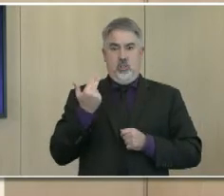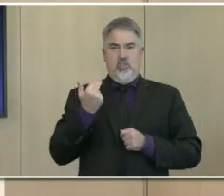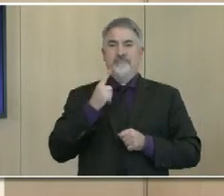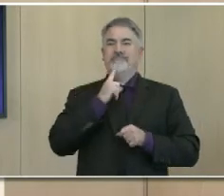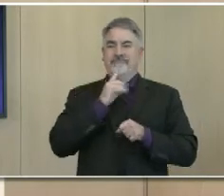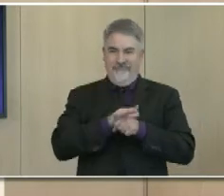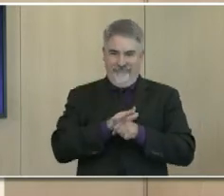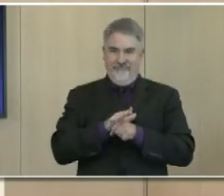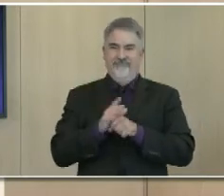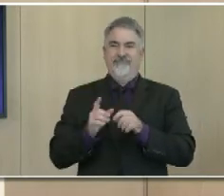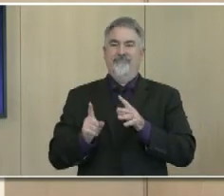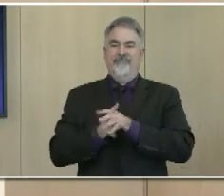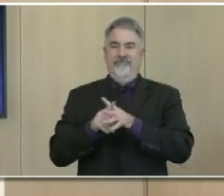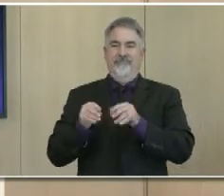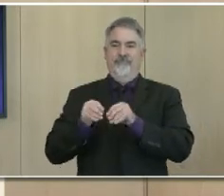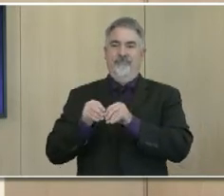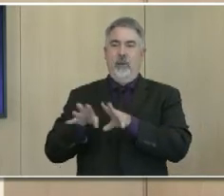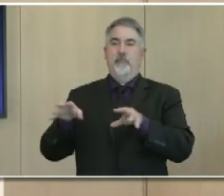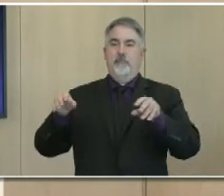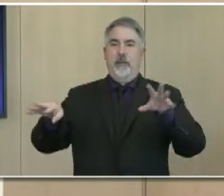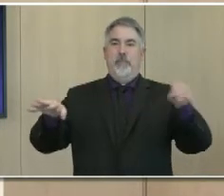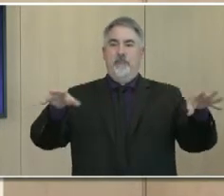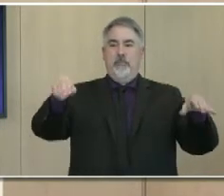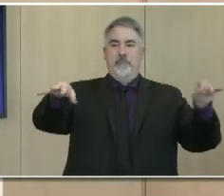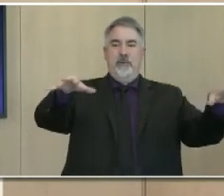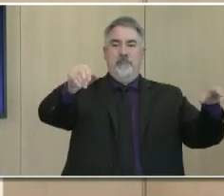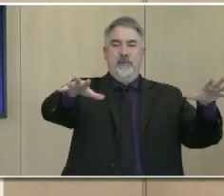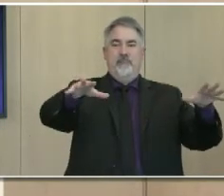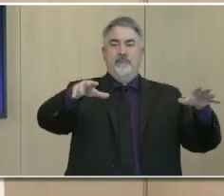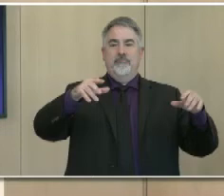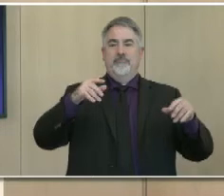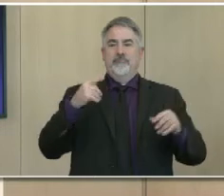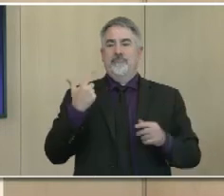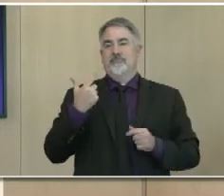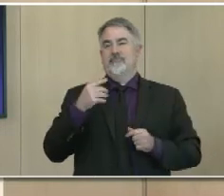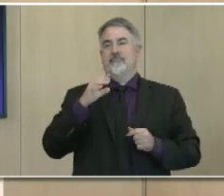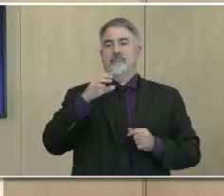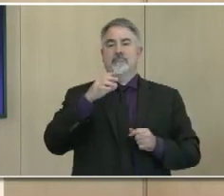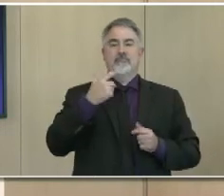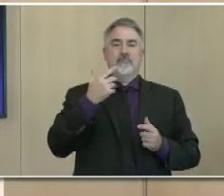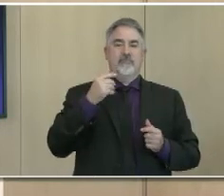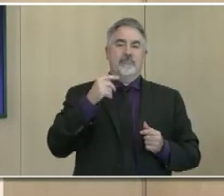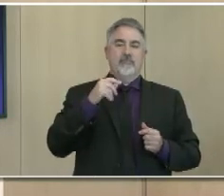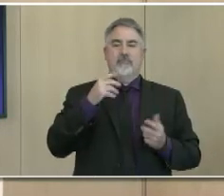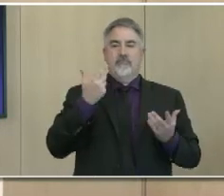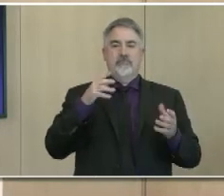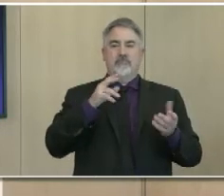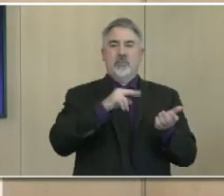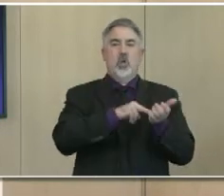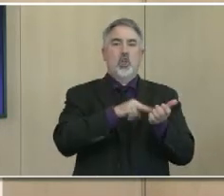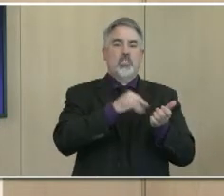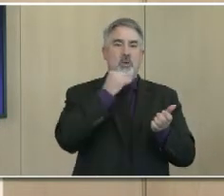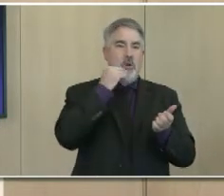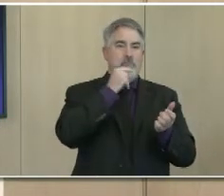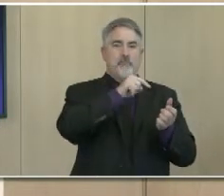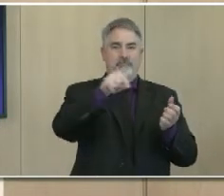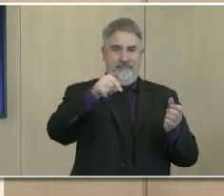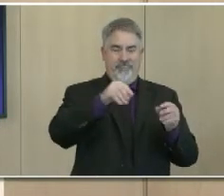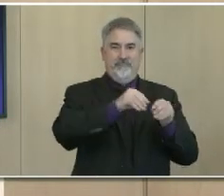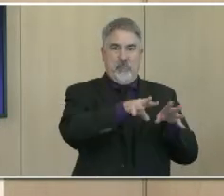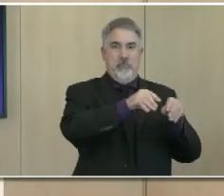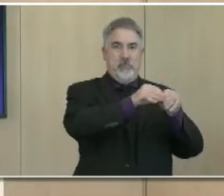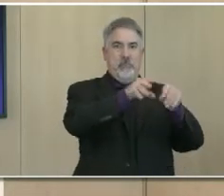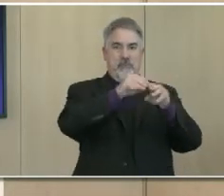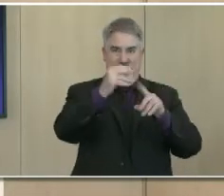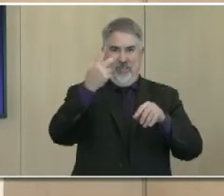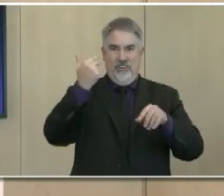or community settings. We have one additional outbreak in congregate facilities for a total of 8,